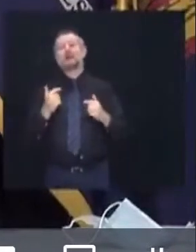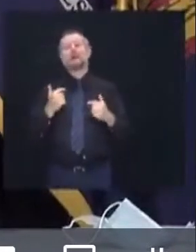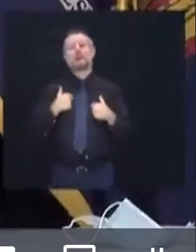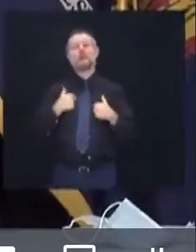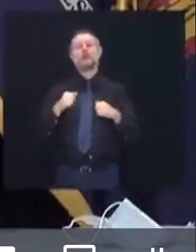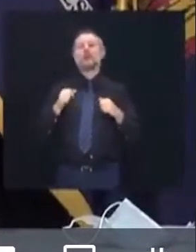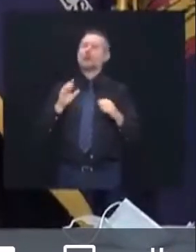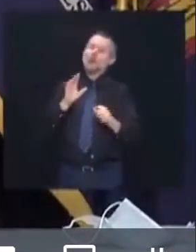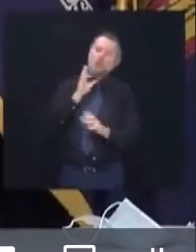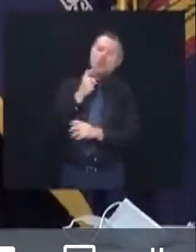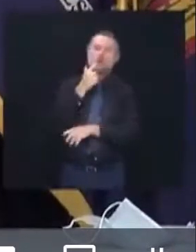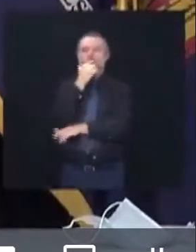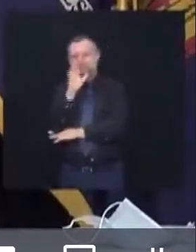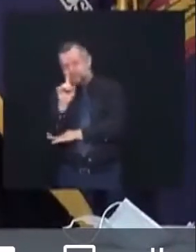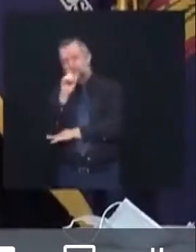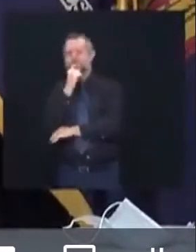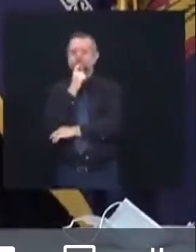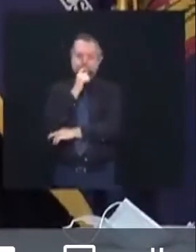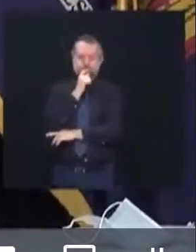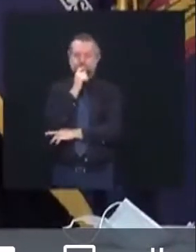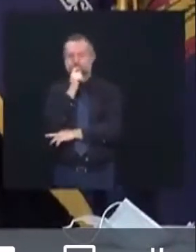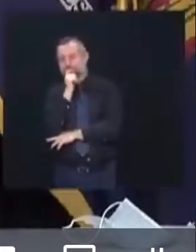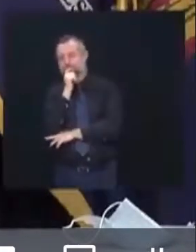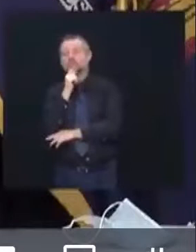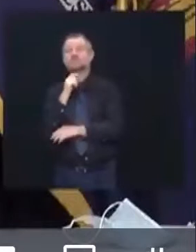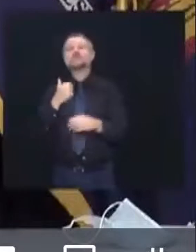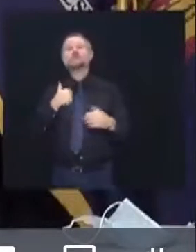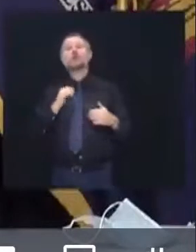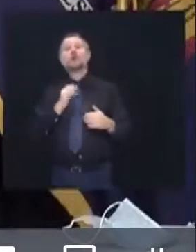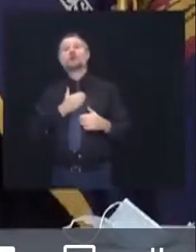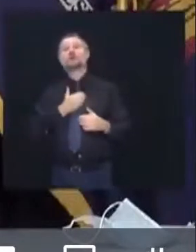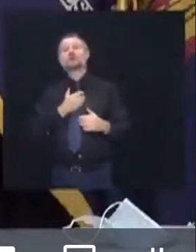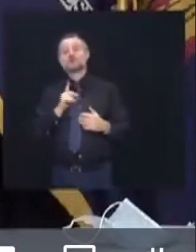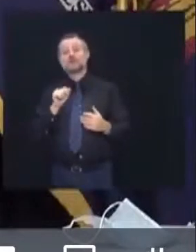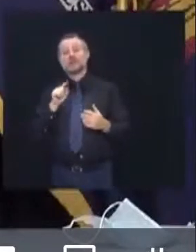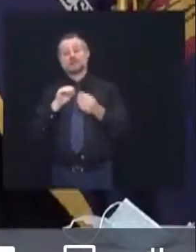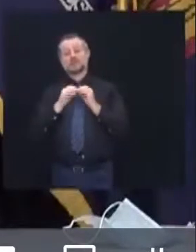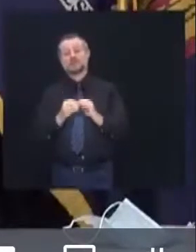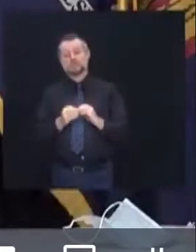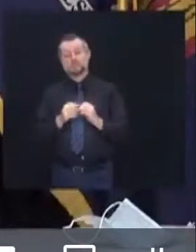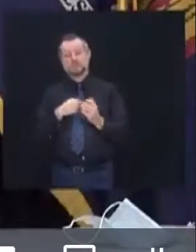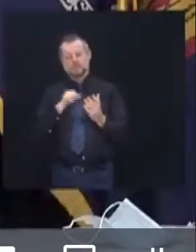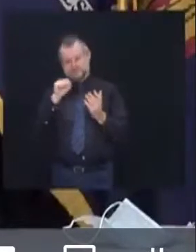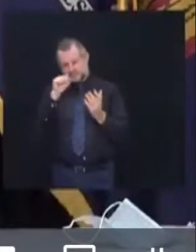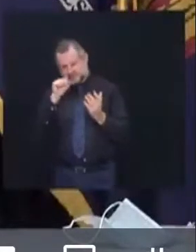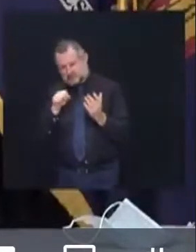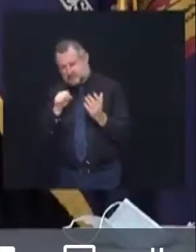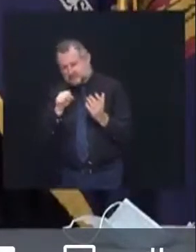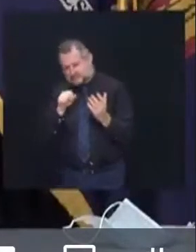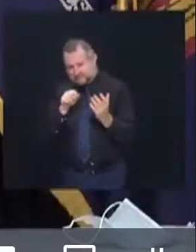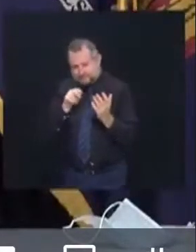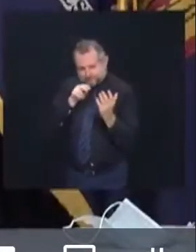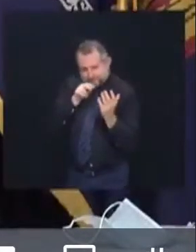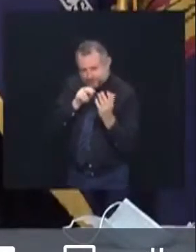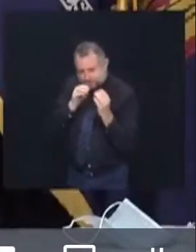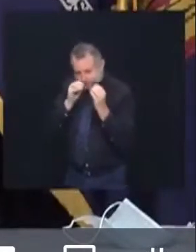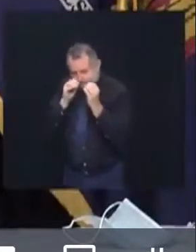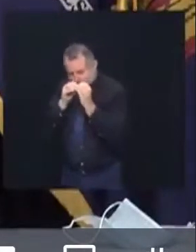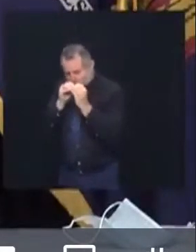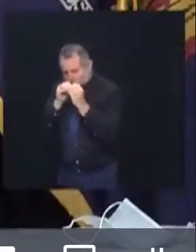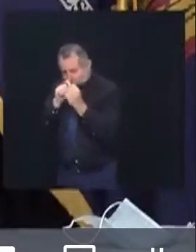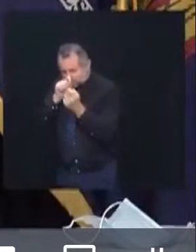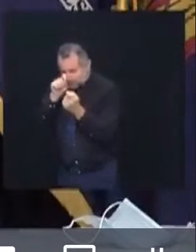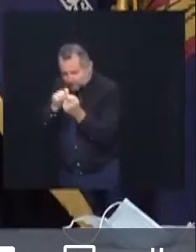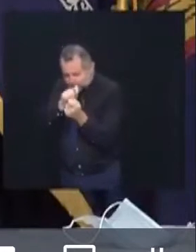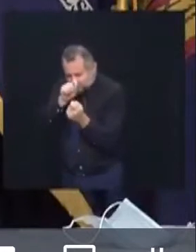well, our data goes finer, frankly, than a geographic